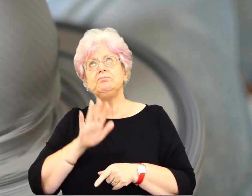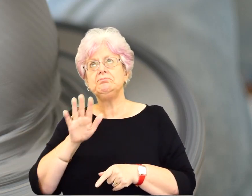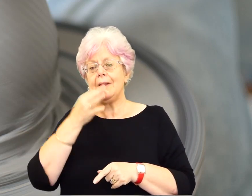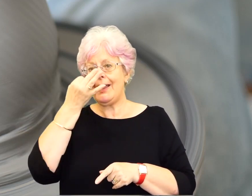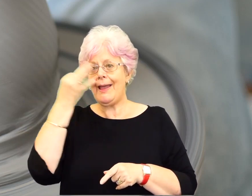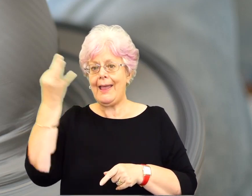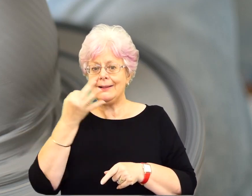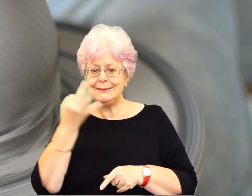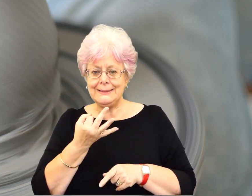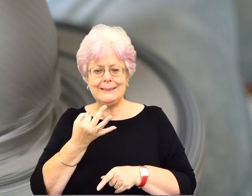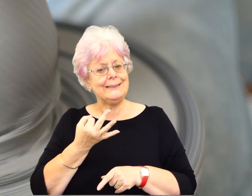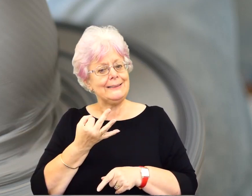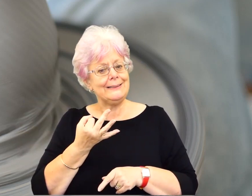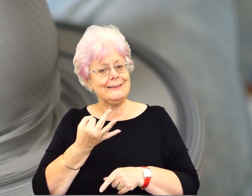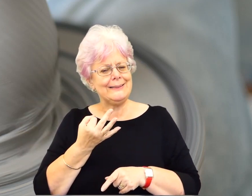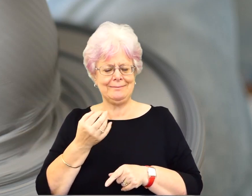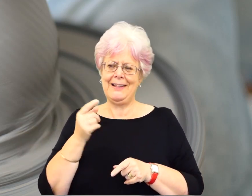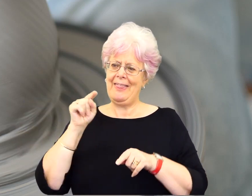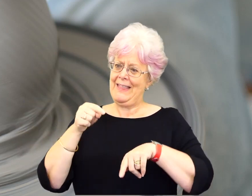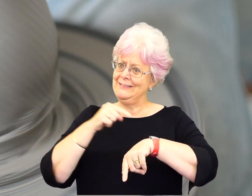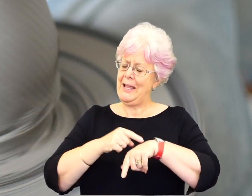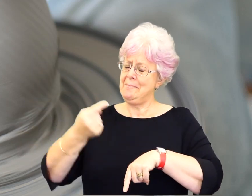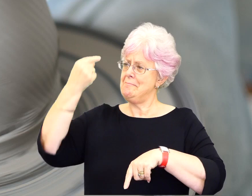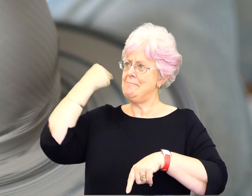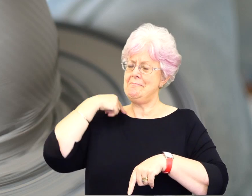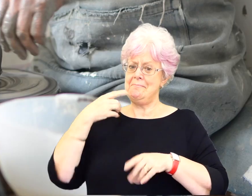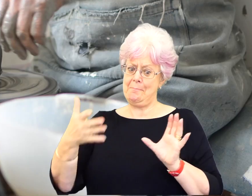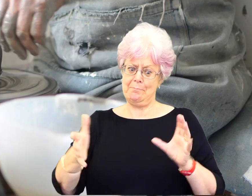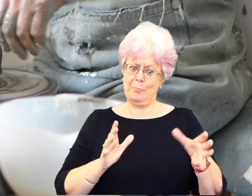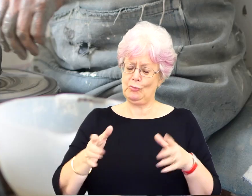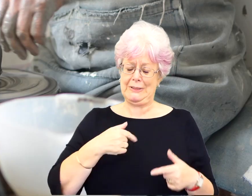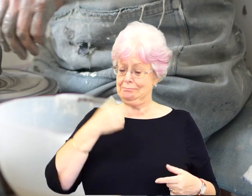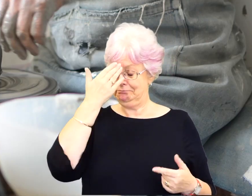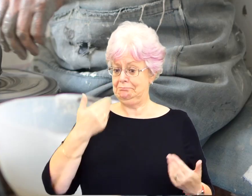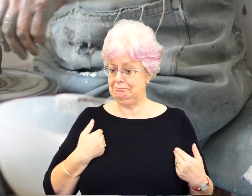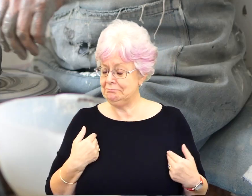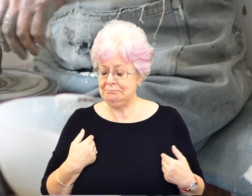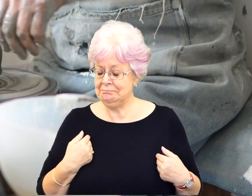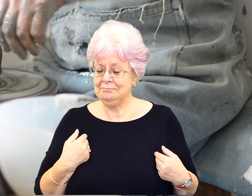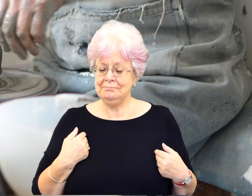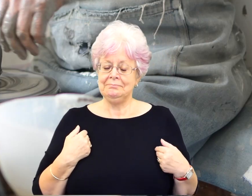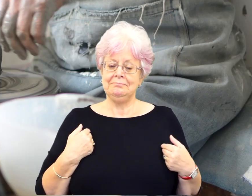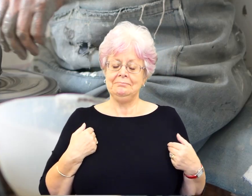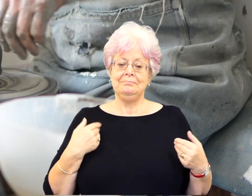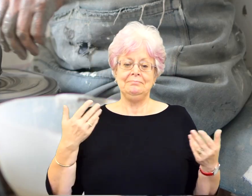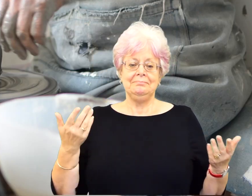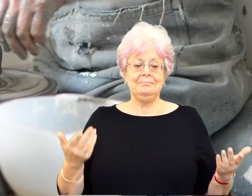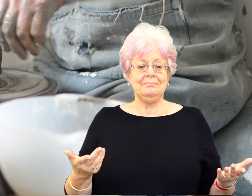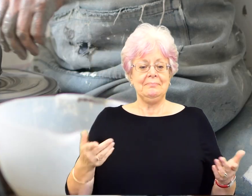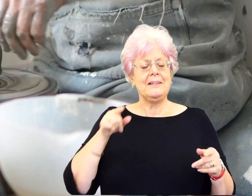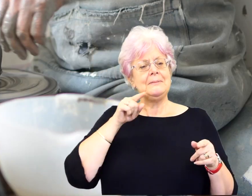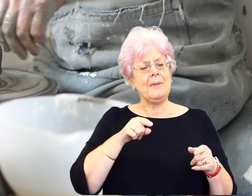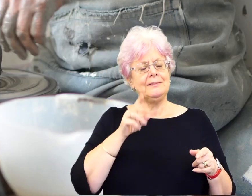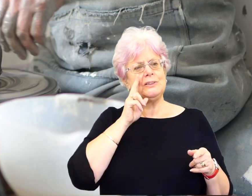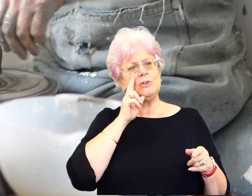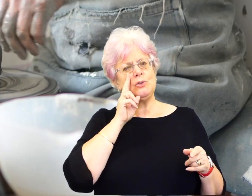no concept of such a thing existing as a potter. I'd never come across a potter. I knew nothing. Didn't really look at